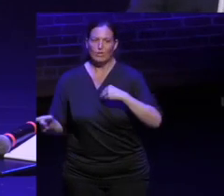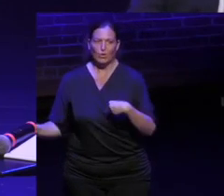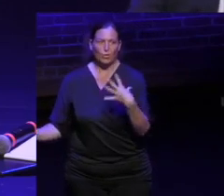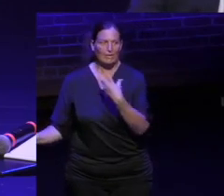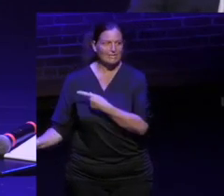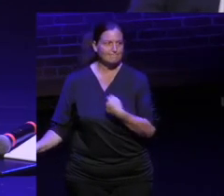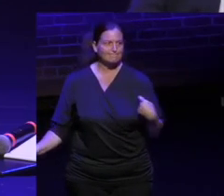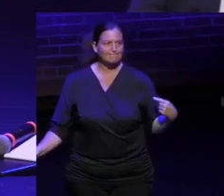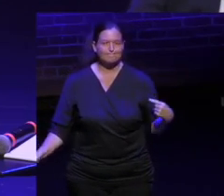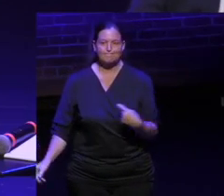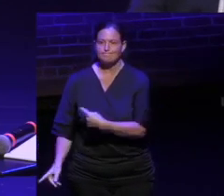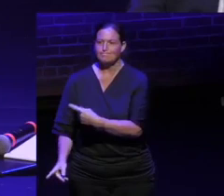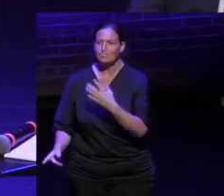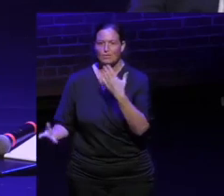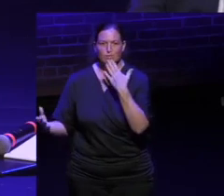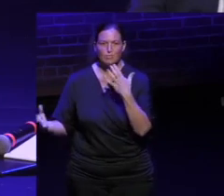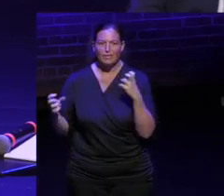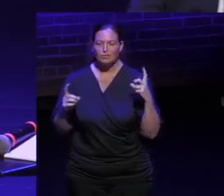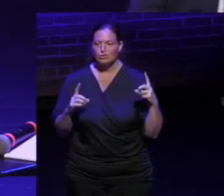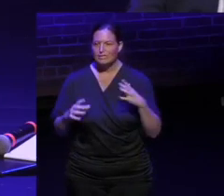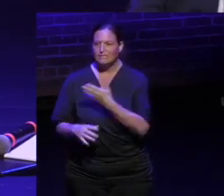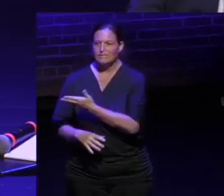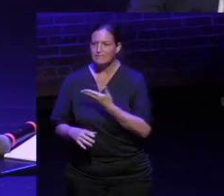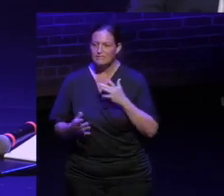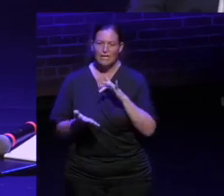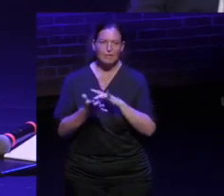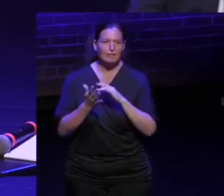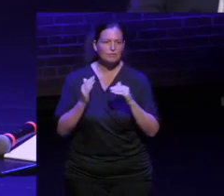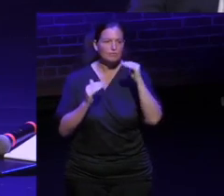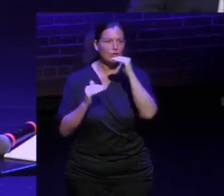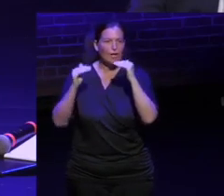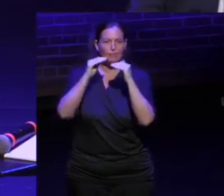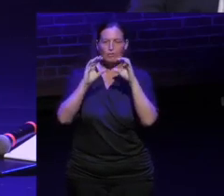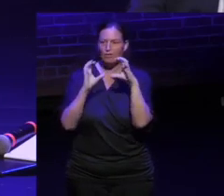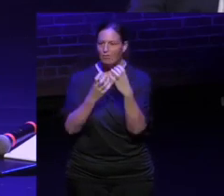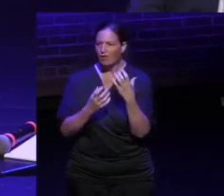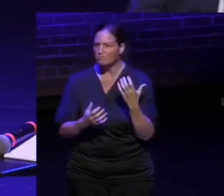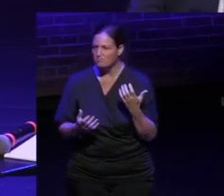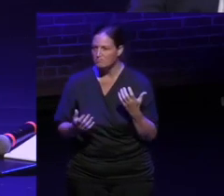here, pretty well educated, pretty, you know, middle upper class, have had a lot of